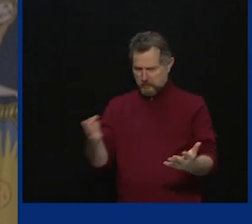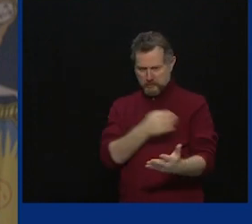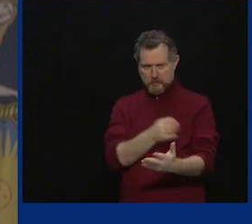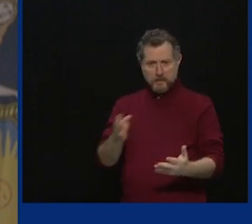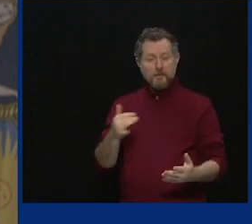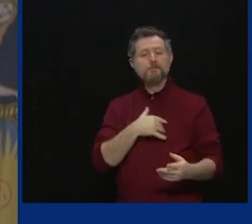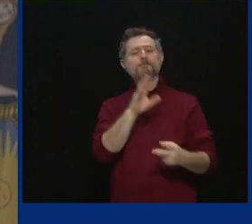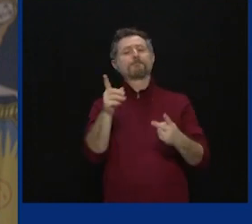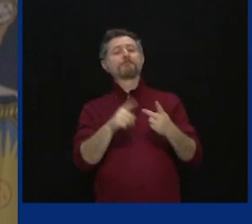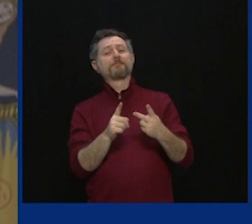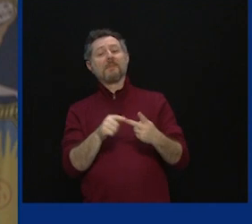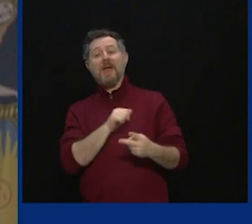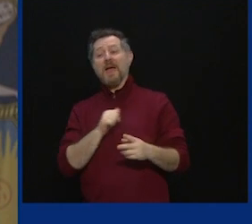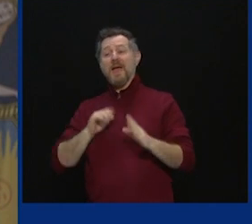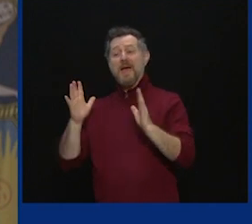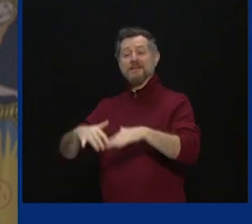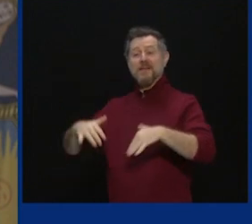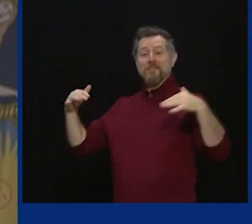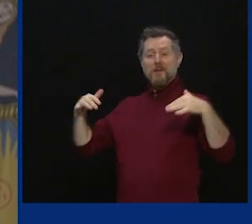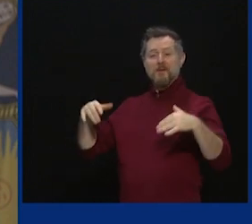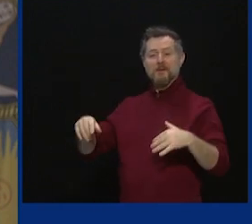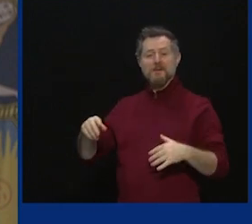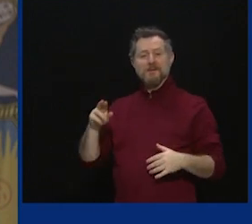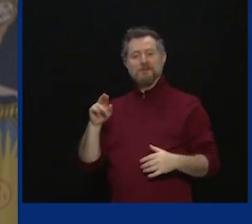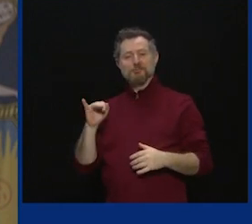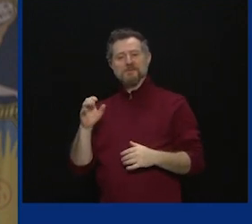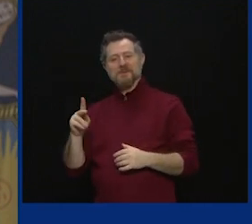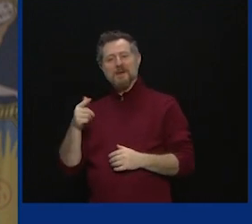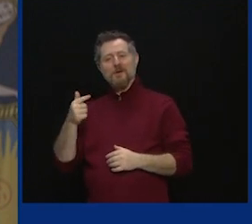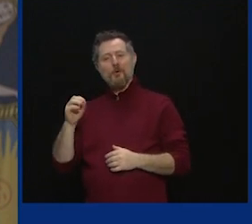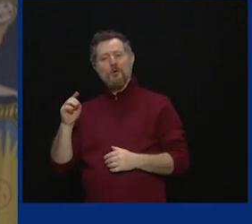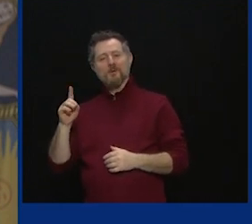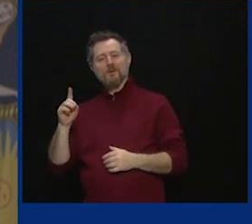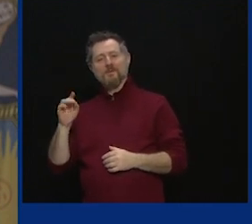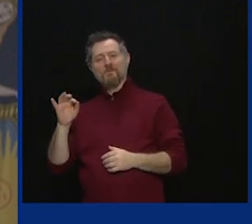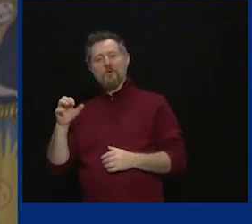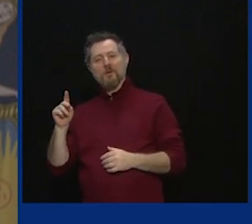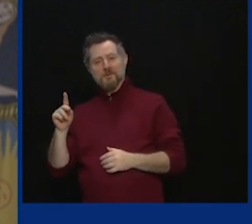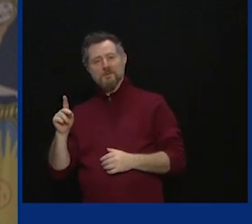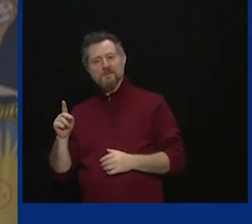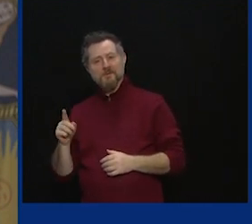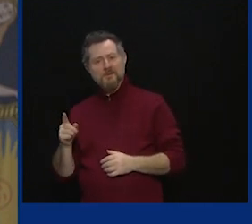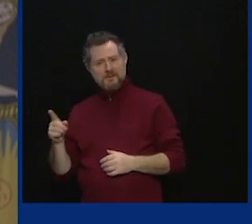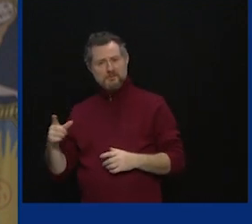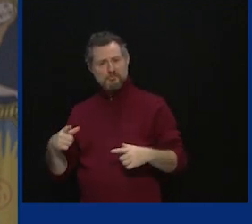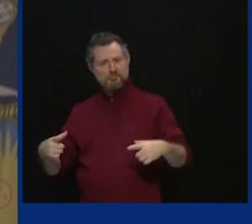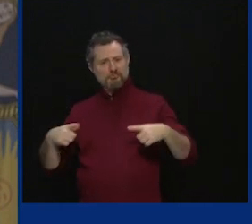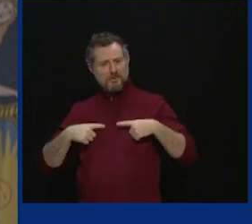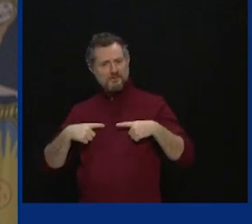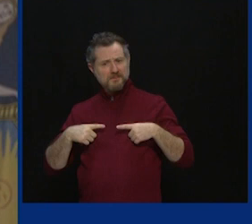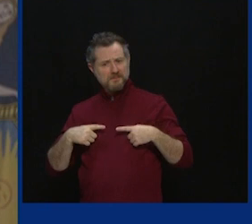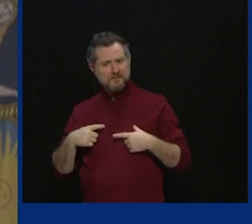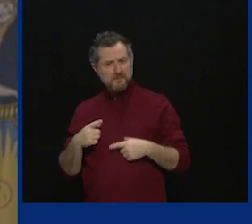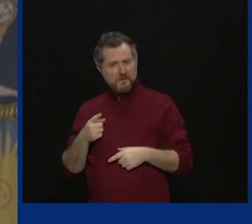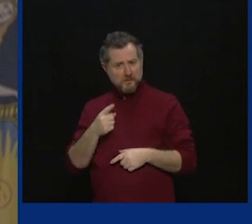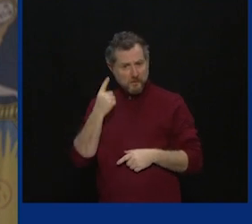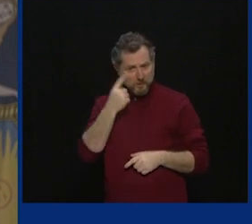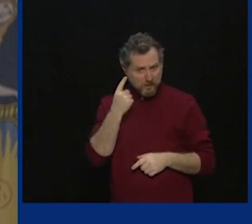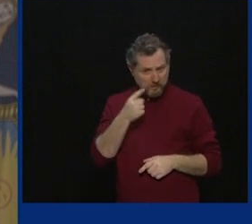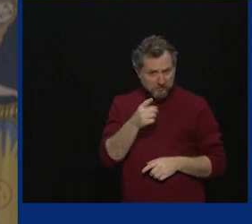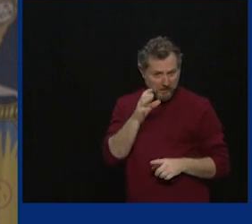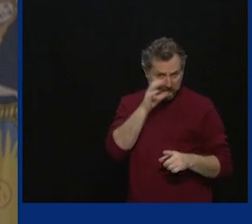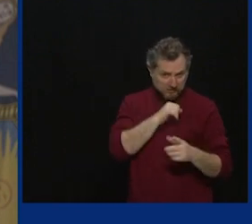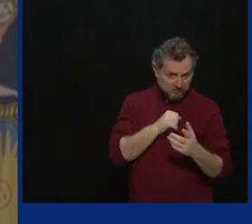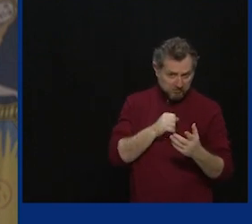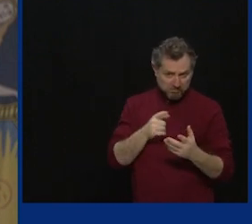wanted to know, as presumably conversations about his New York Health Act will continue next session, I wanted to